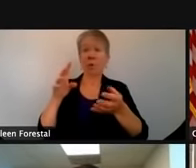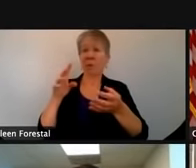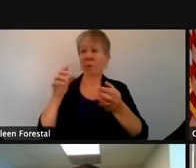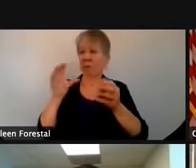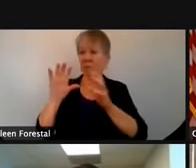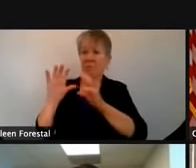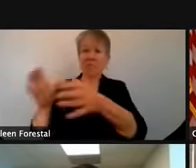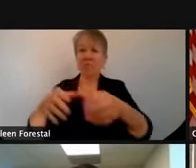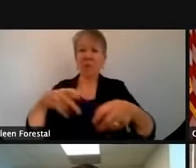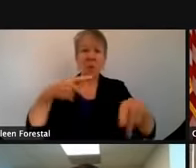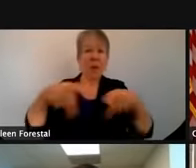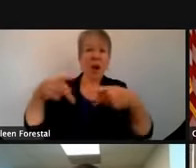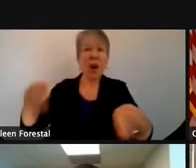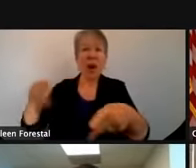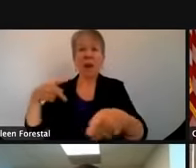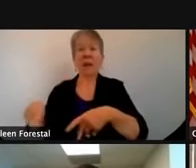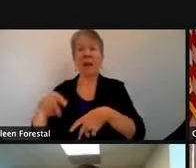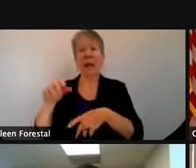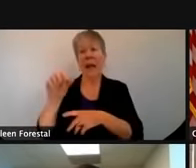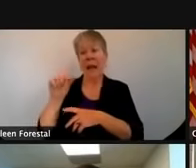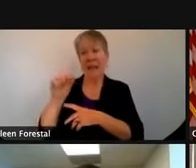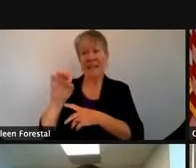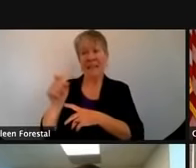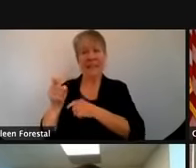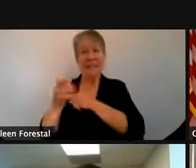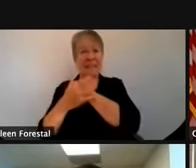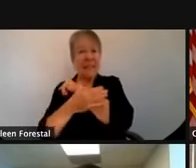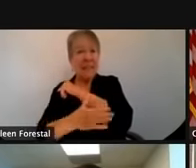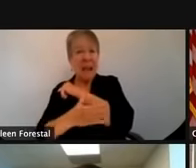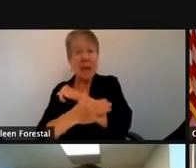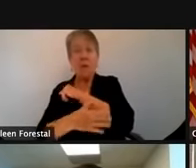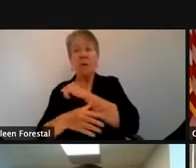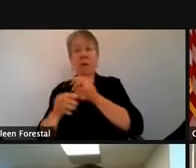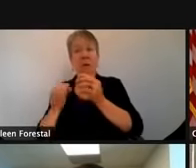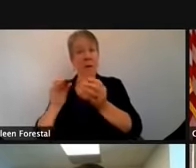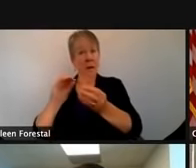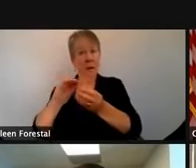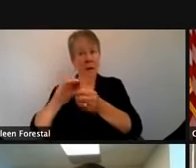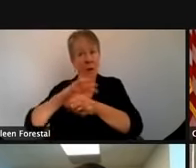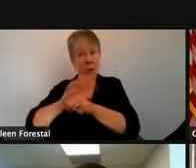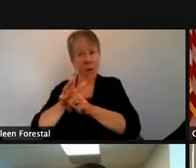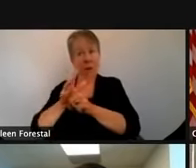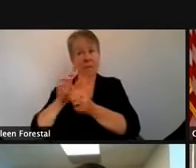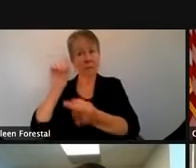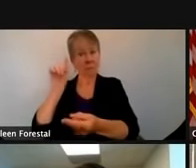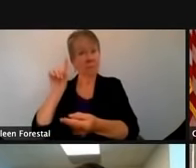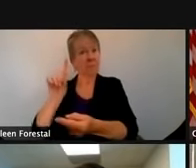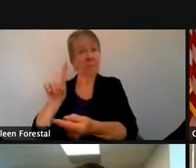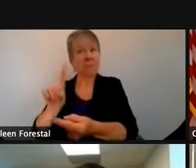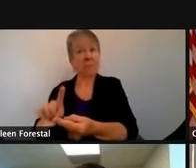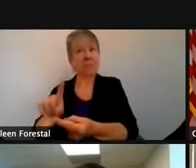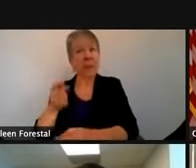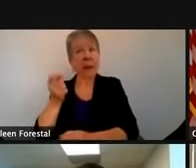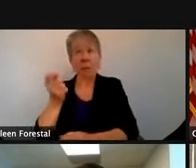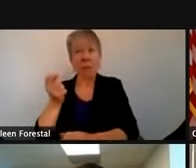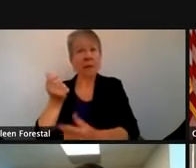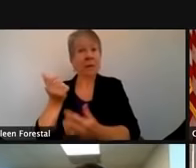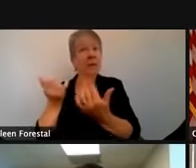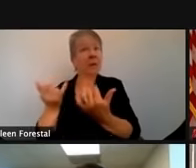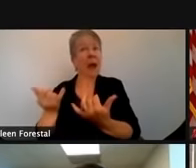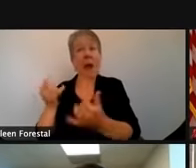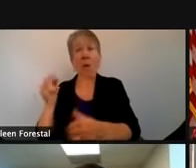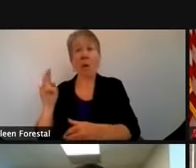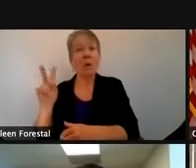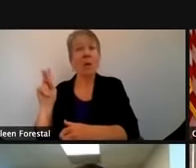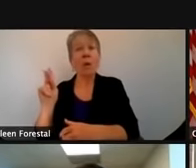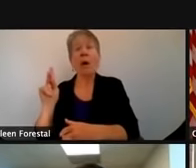still. So it's still substantial, and Newark has been a hot spot within Essex County. And the last thing we need